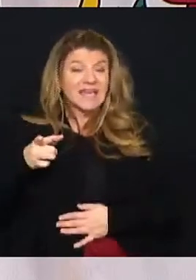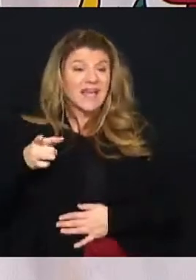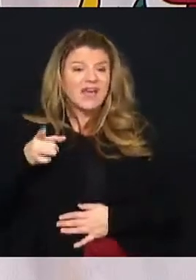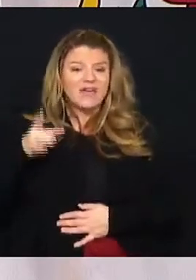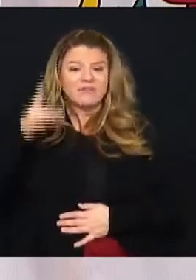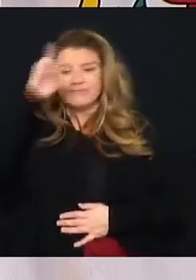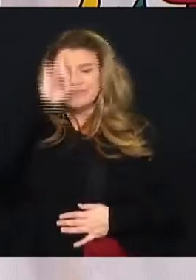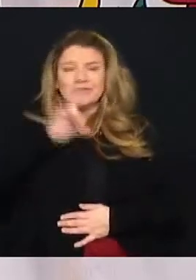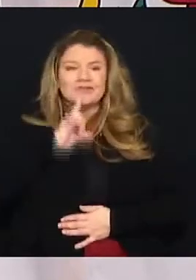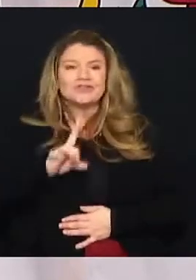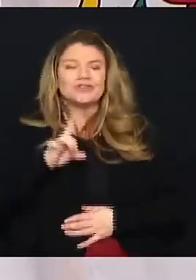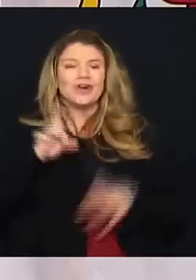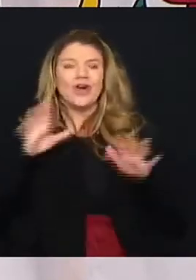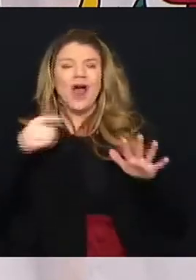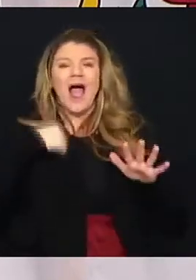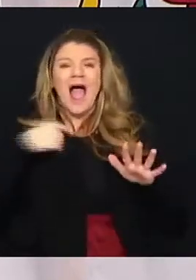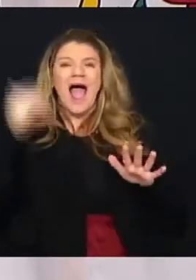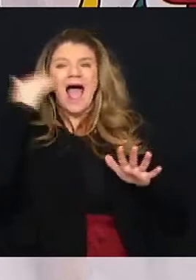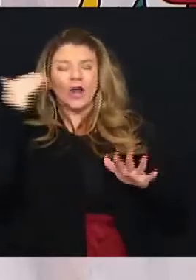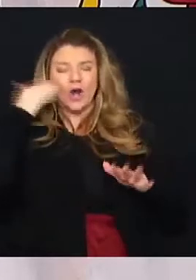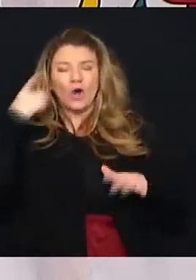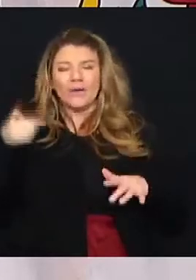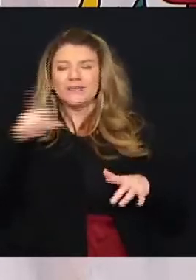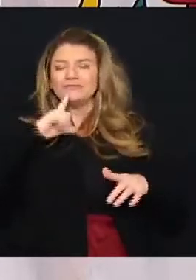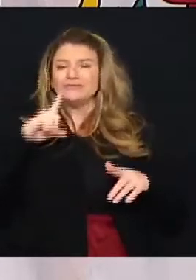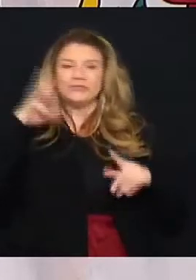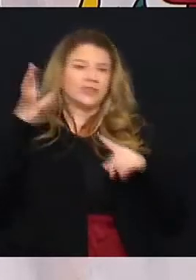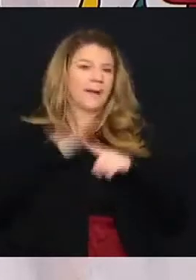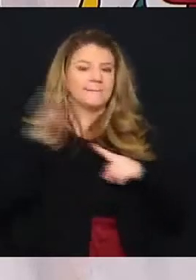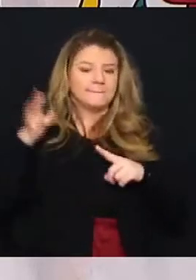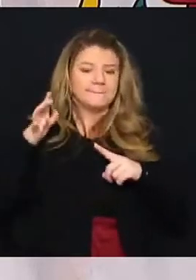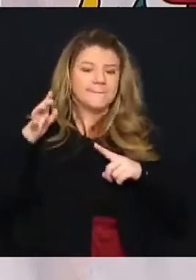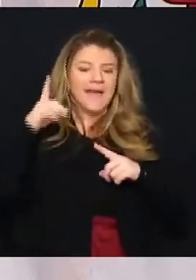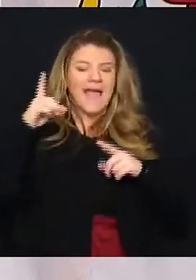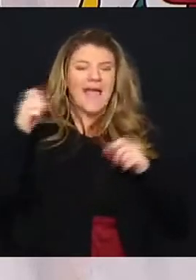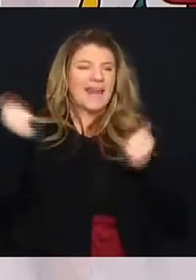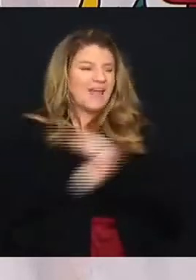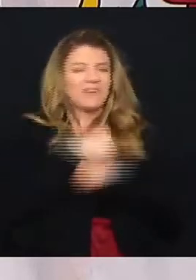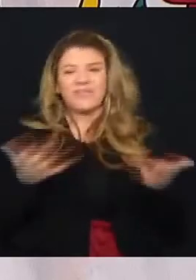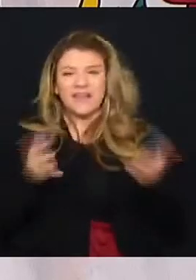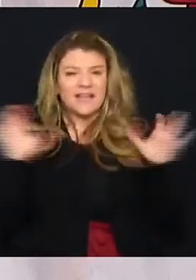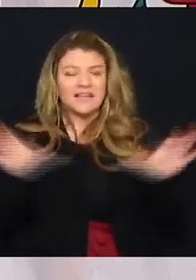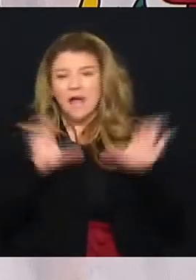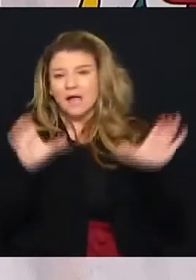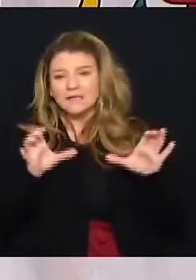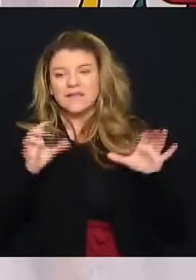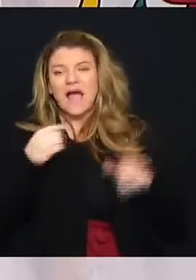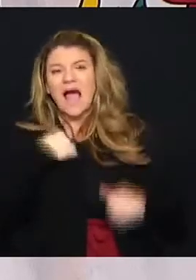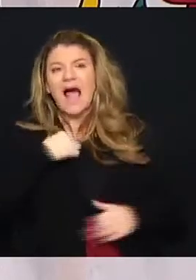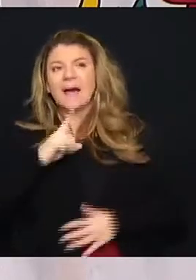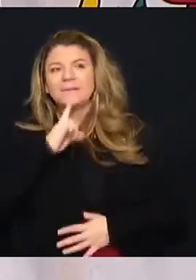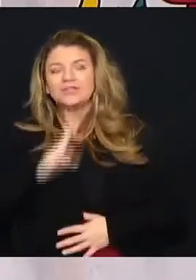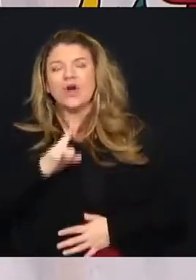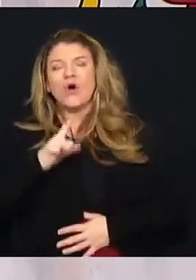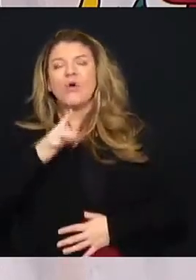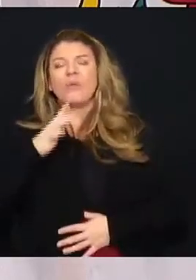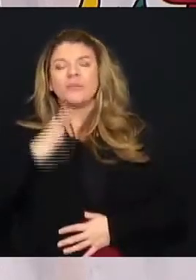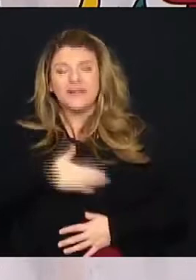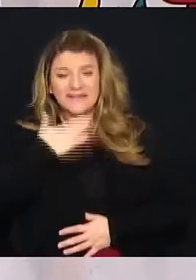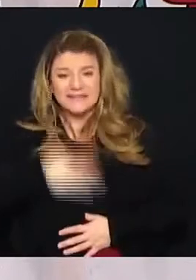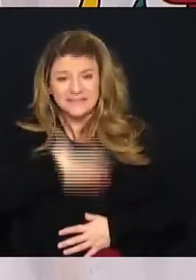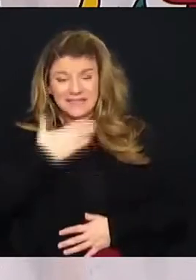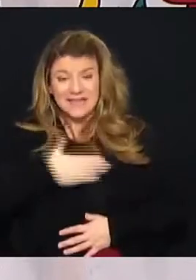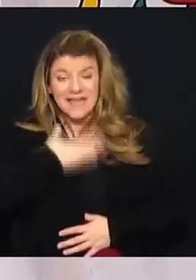Absolutely, I just know what a superstar Donald is in every way. I am so pleased, and